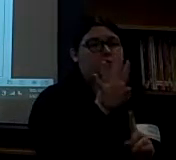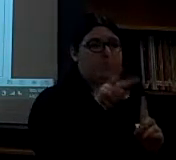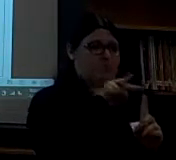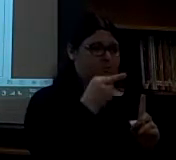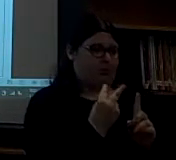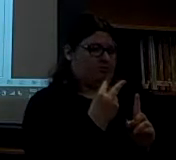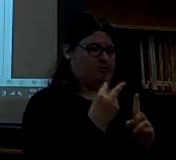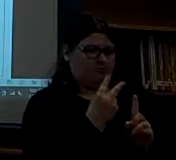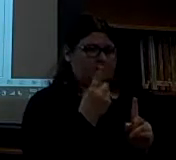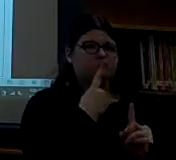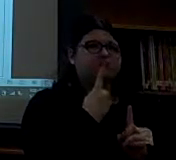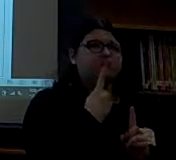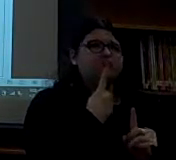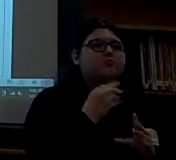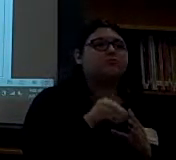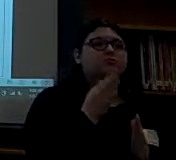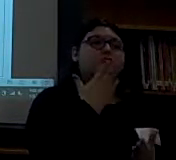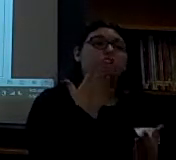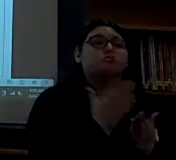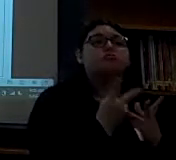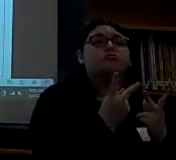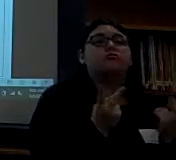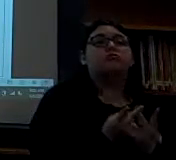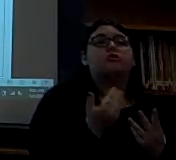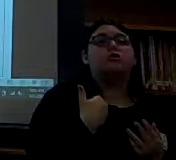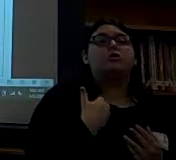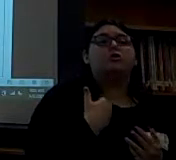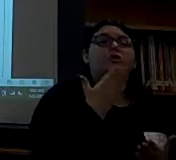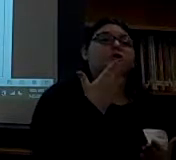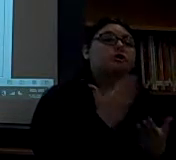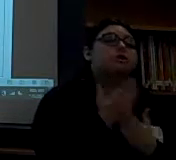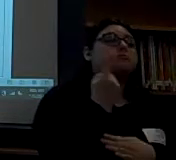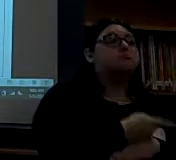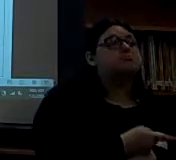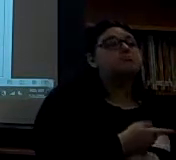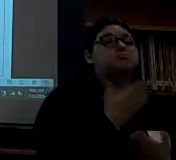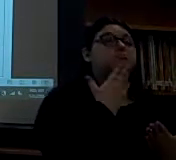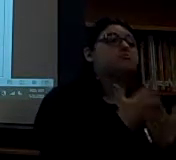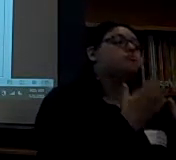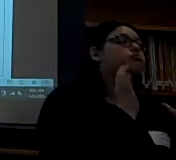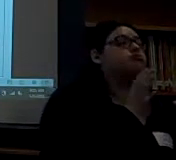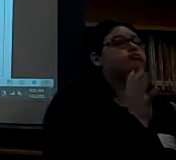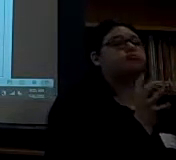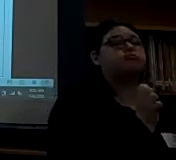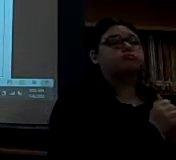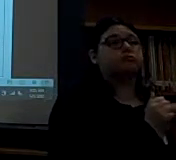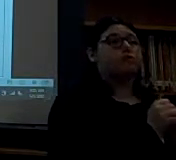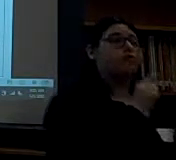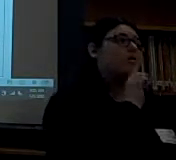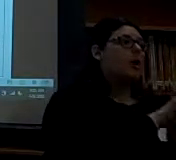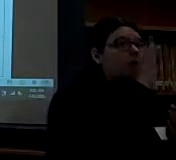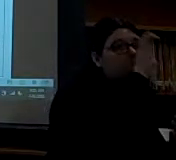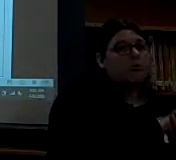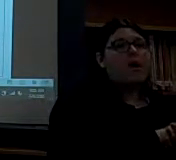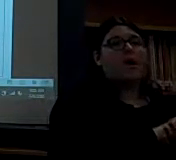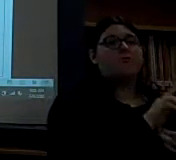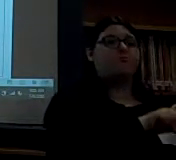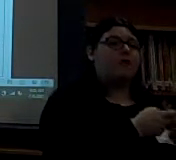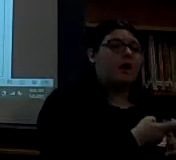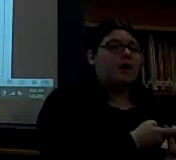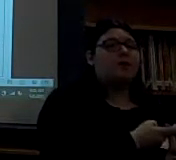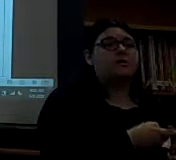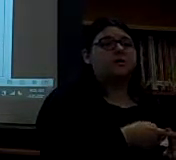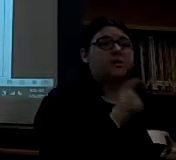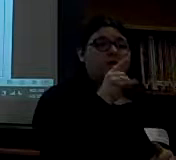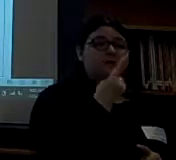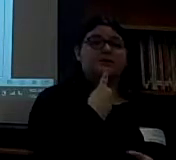perspective. Let's say you're in a pretty good place, you had a decent day, maybe you had a good conversation with a spouse or a friend, and your